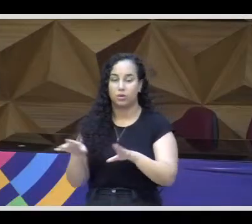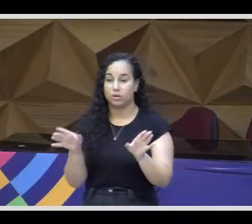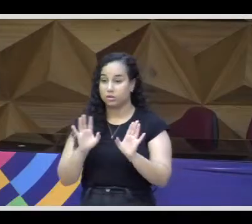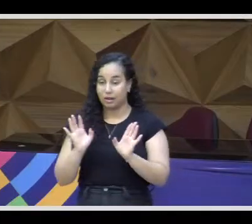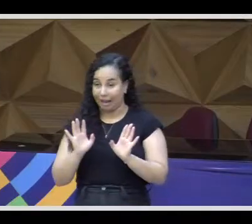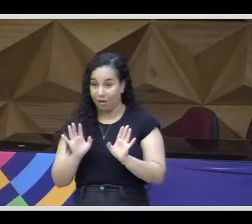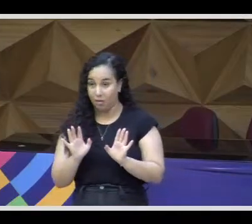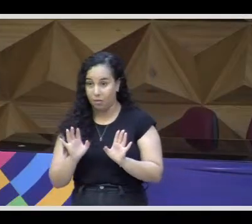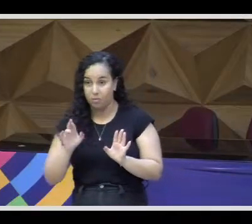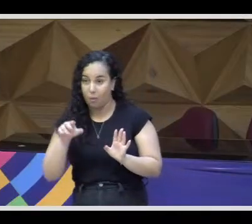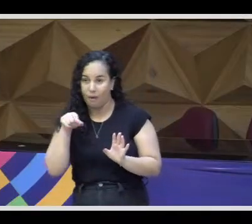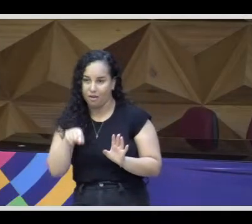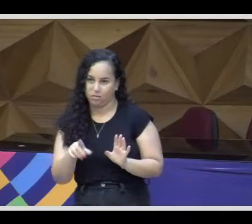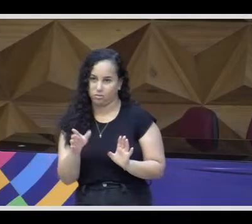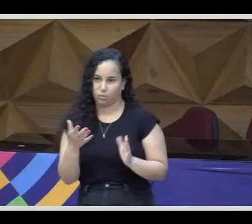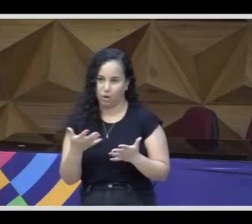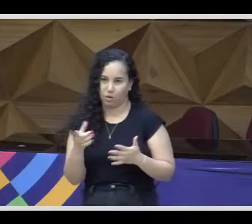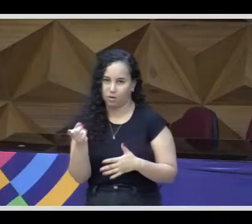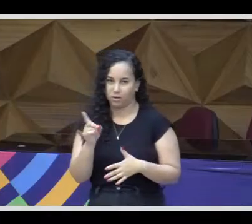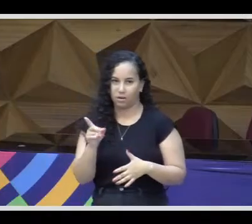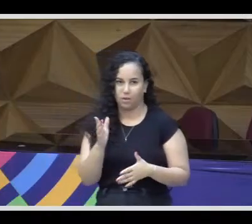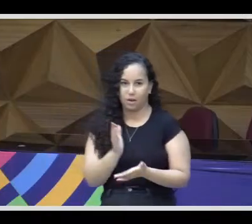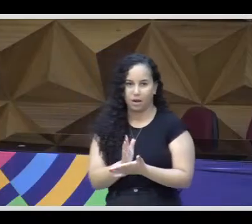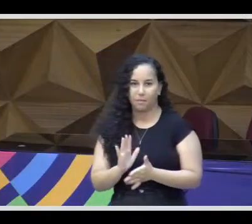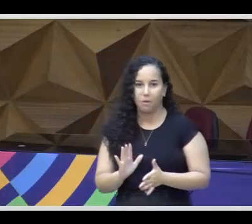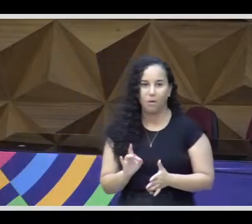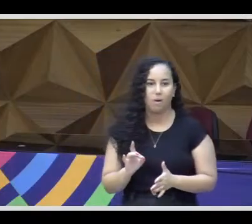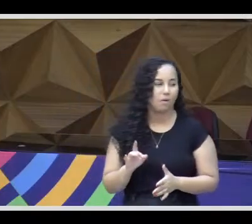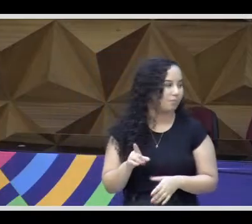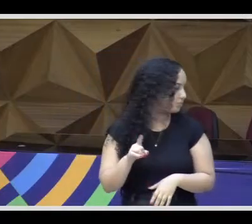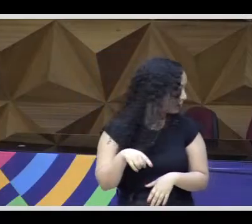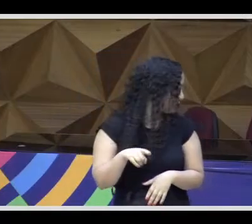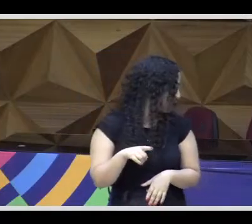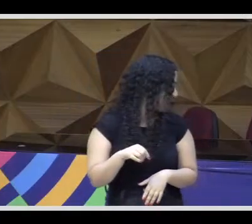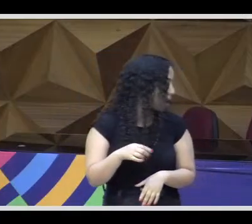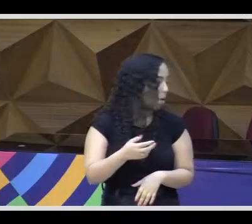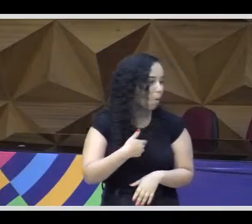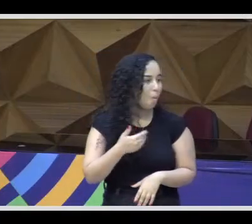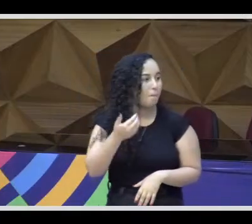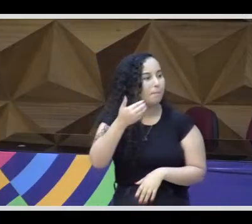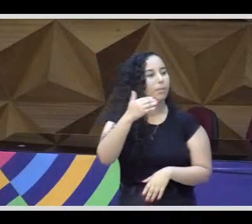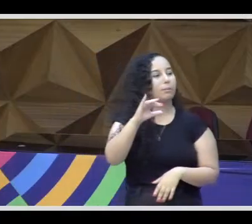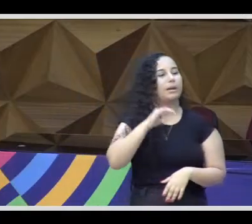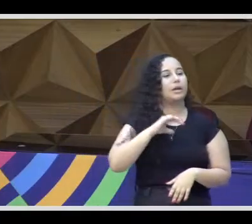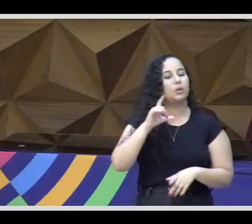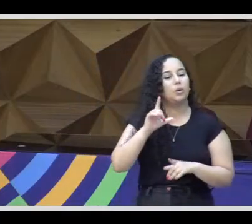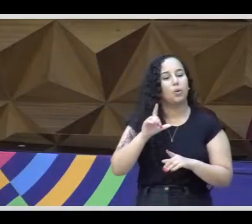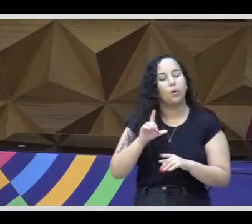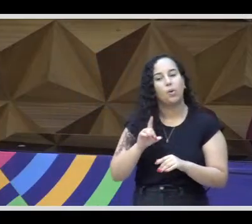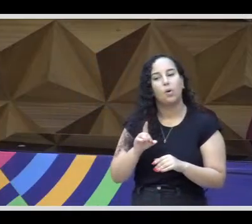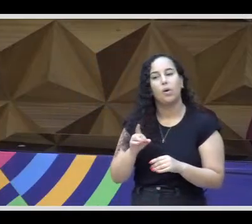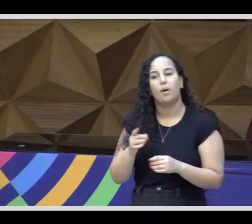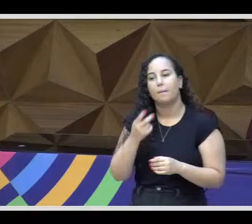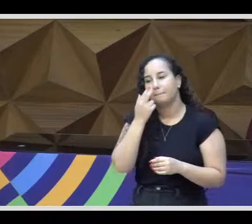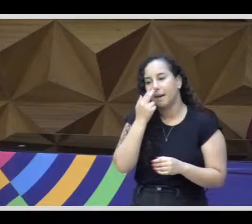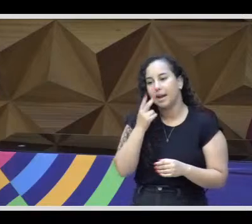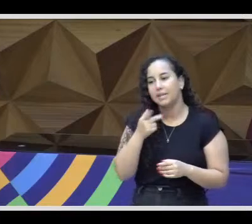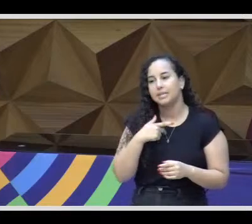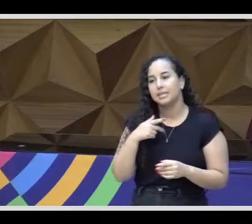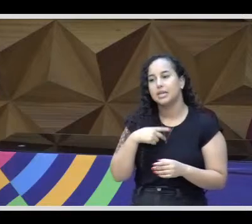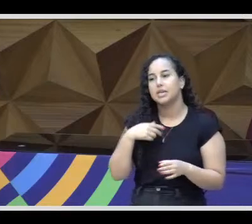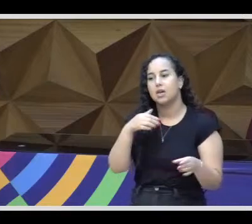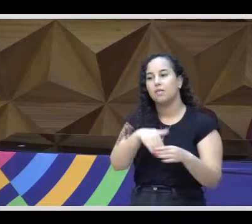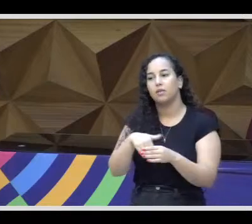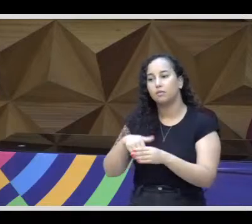vote, you know, in one way or the other. Right now what happens is when I publish polls, the voters who like the